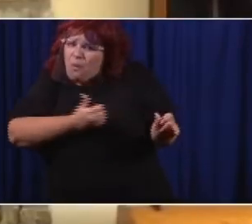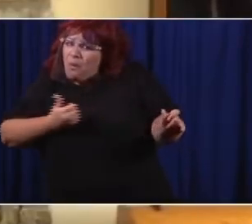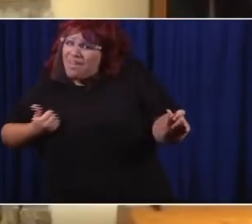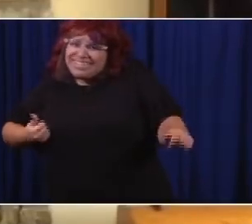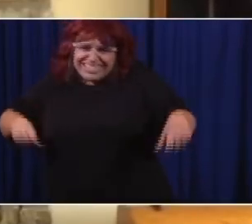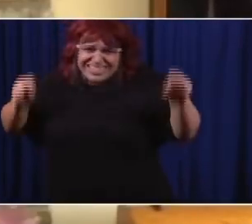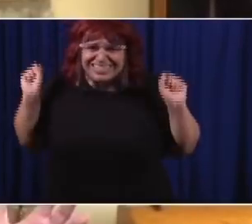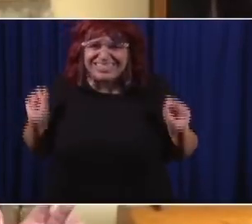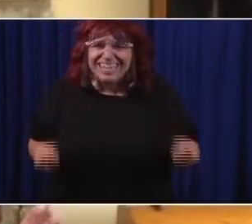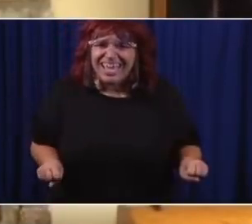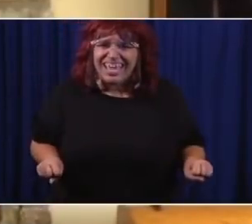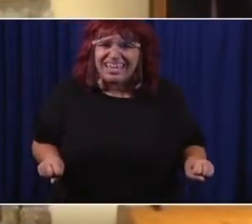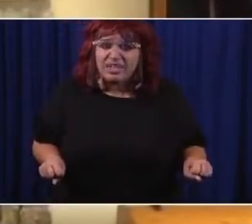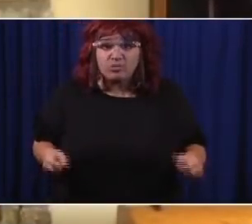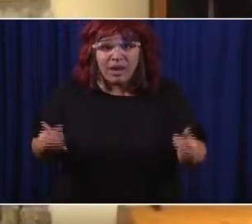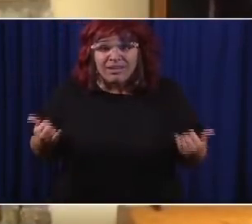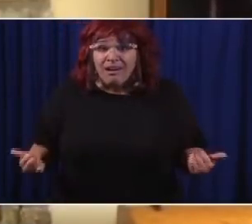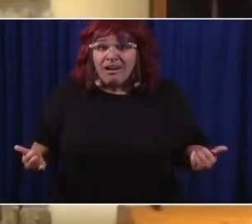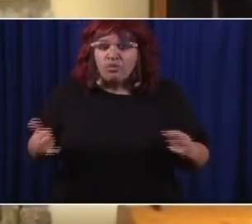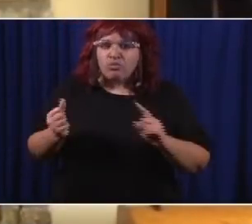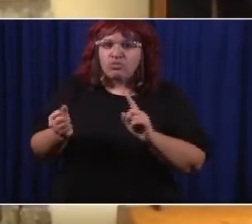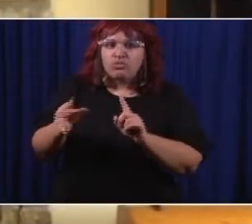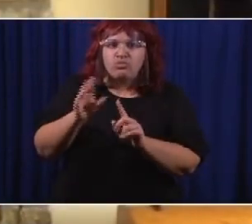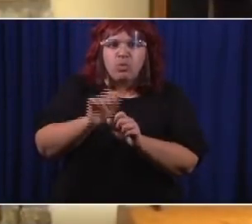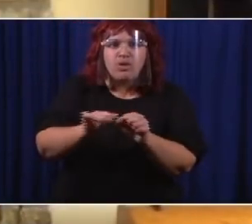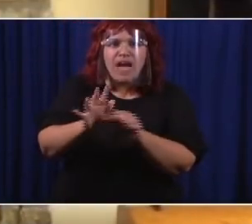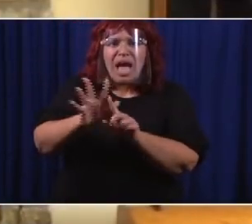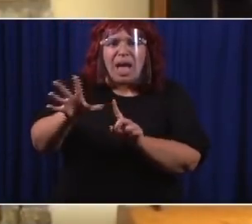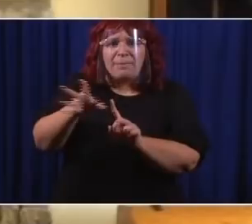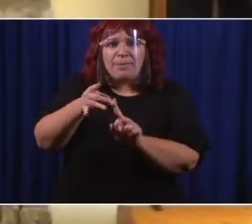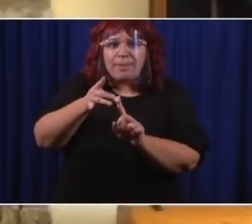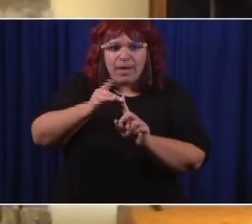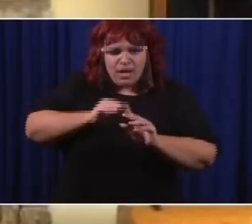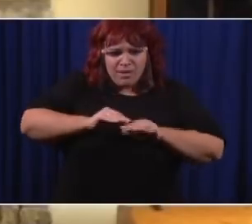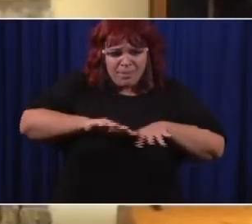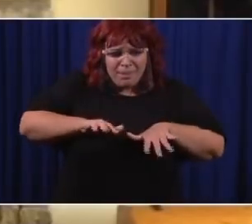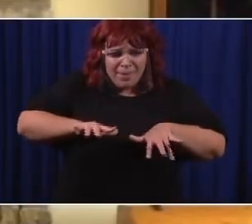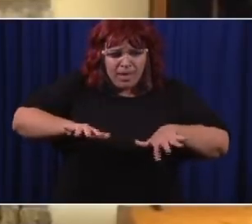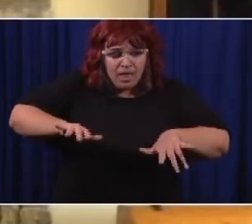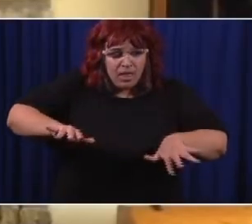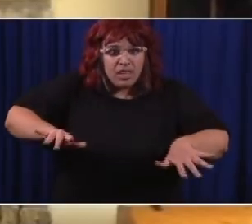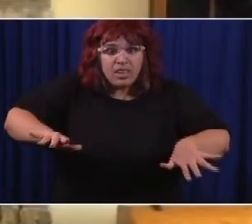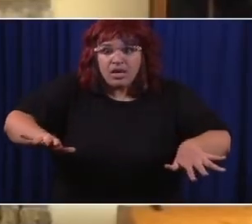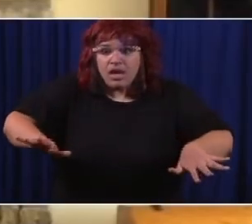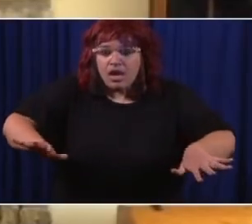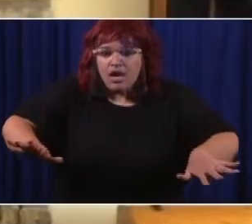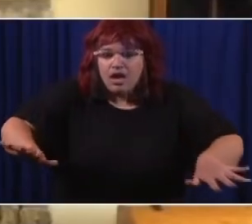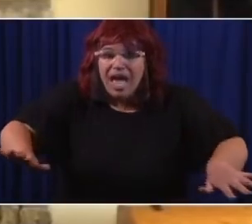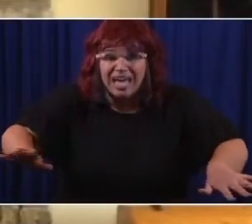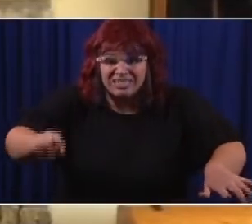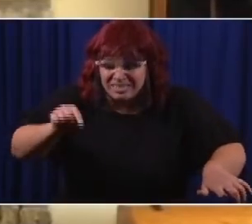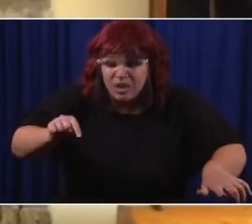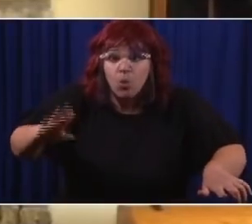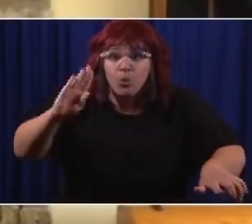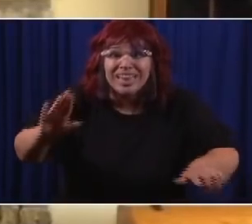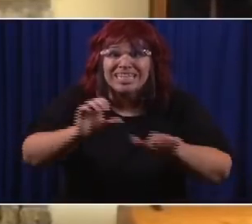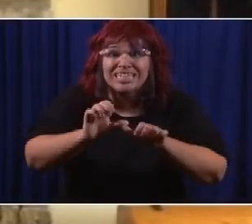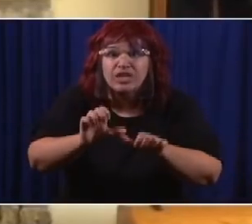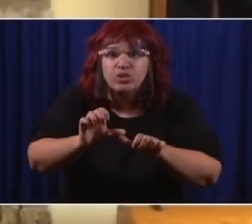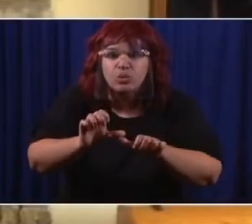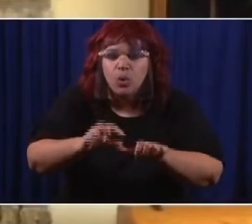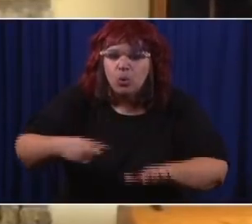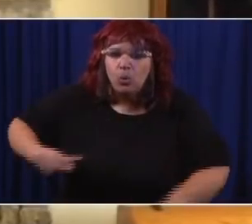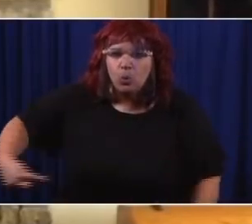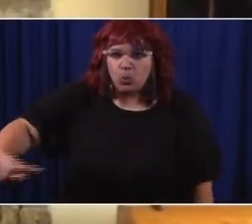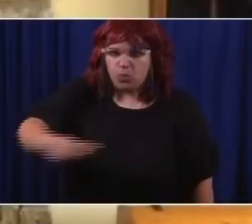It's multiplying very quickly, but it will continue to do that unless we do something differently. And doing something differently